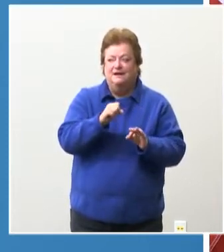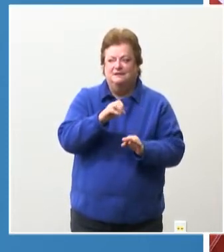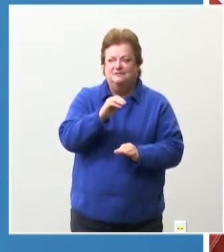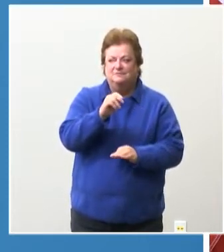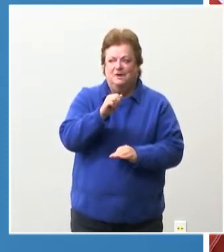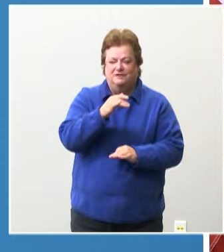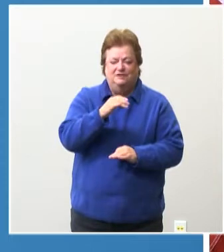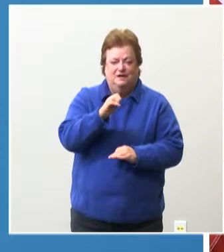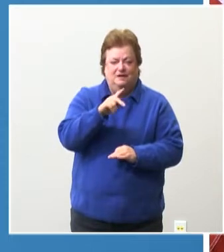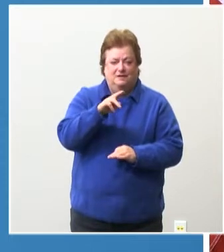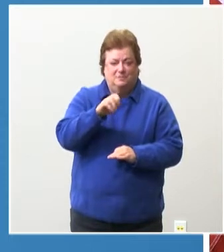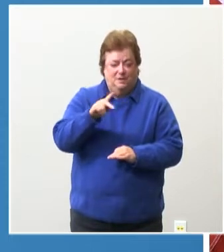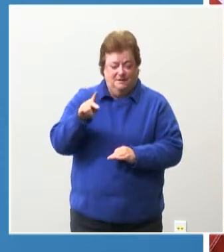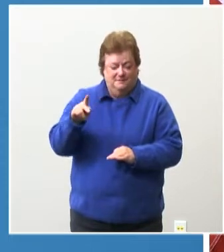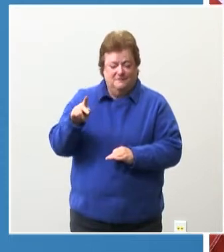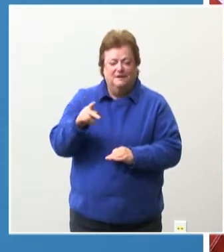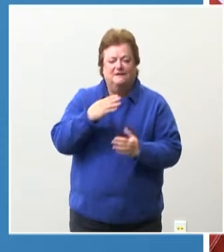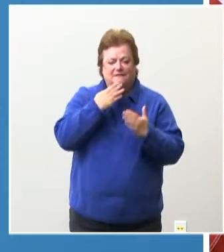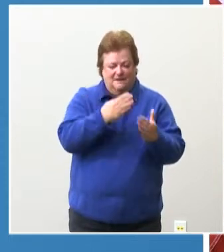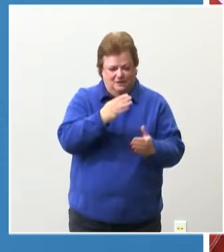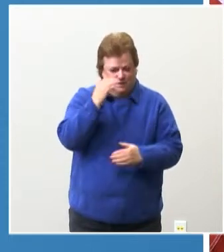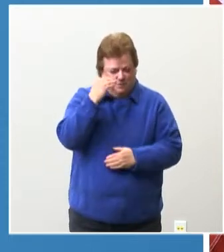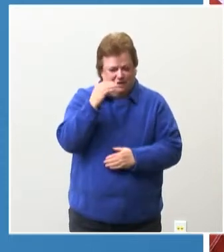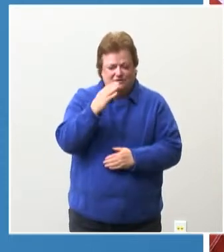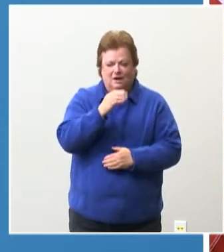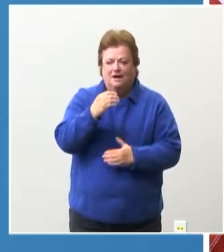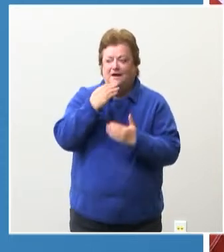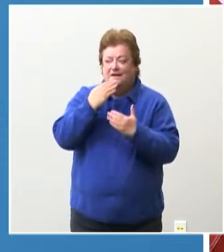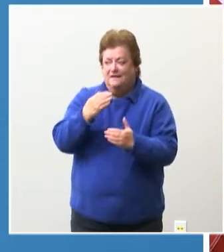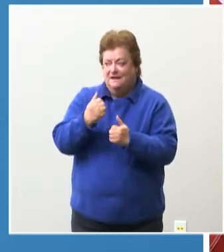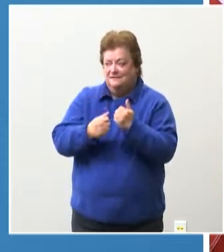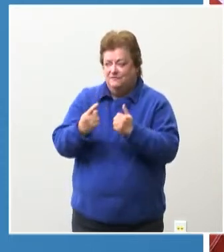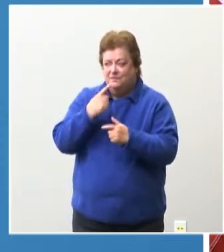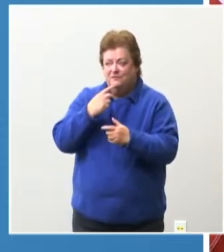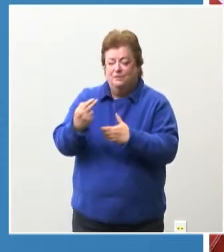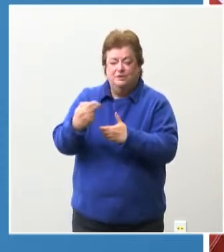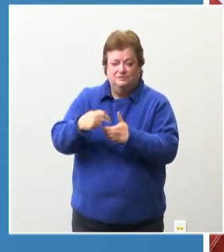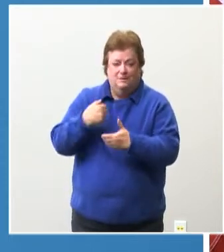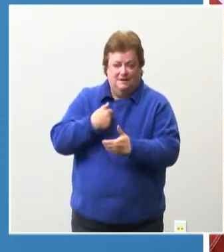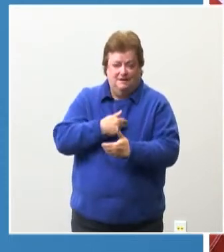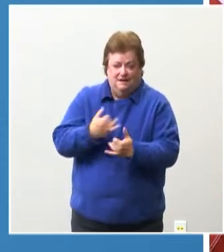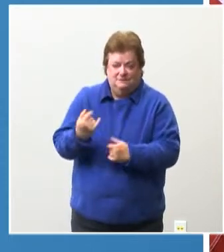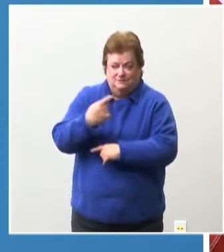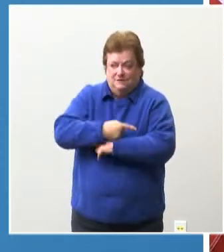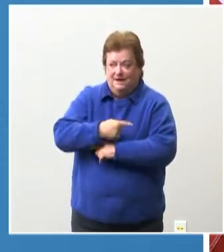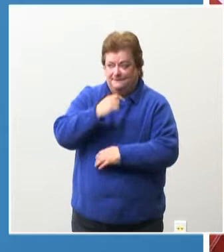for us today is Margie Prop. Thank you, Margie, and thanks to everyone for joining us.